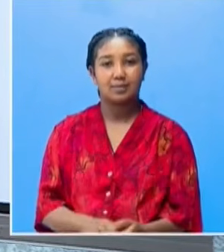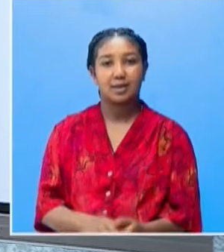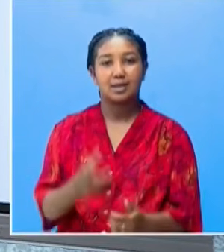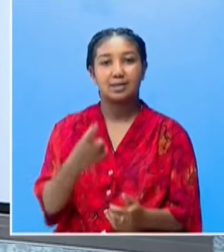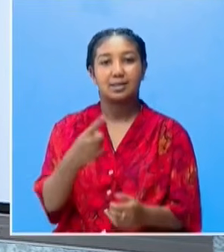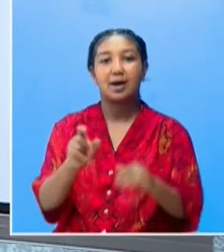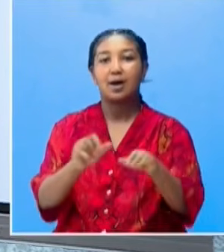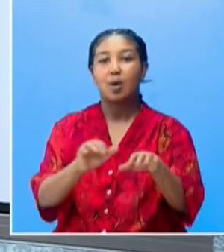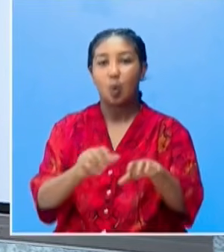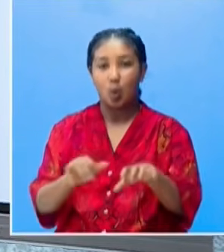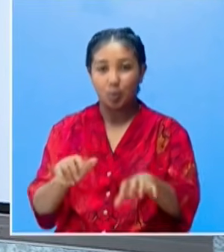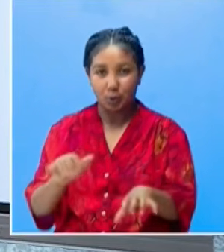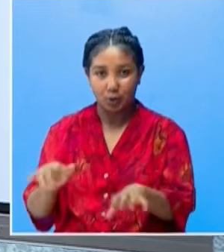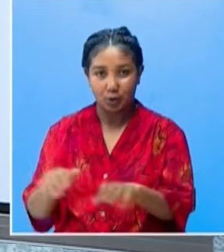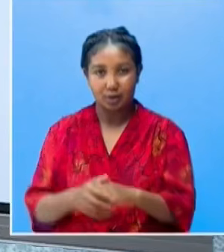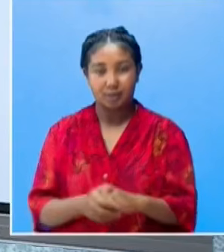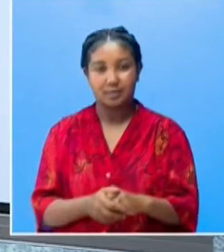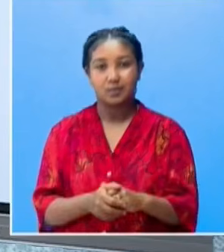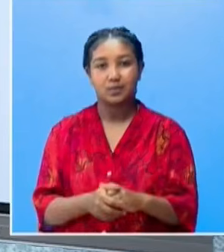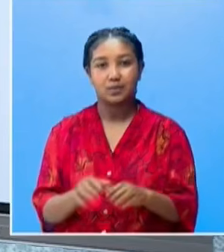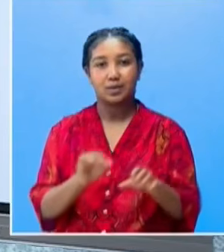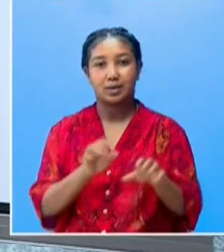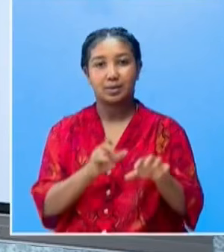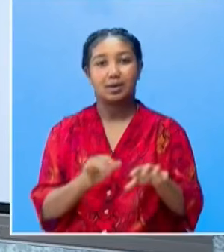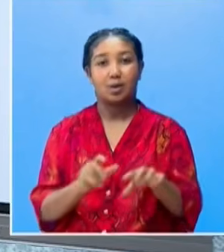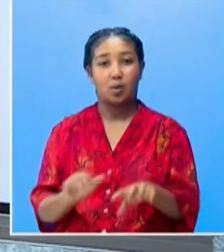the computer